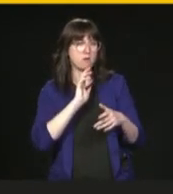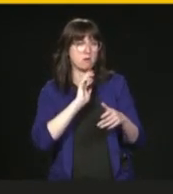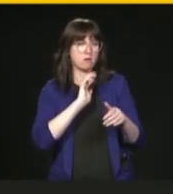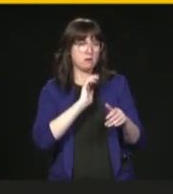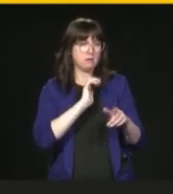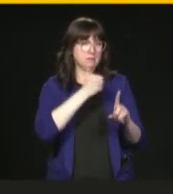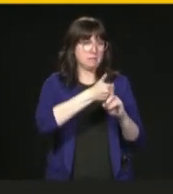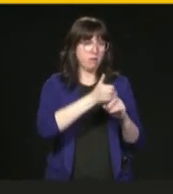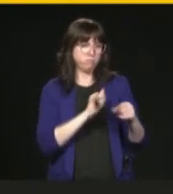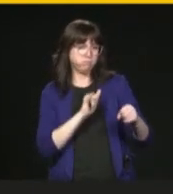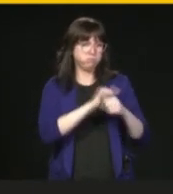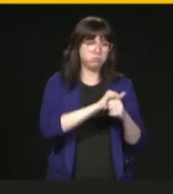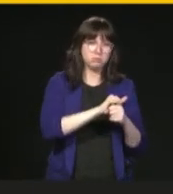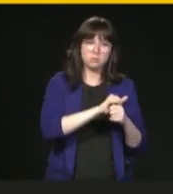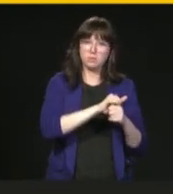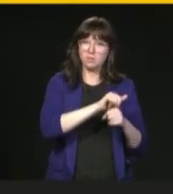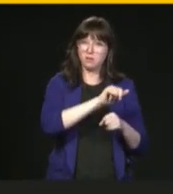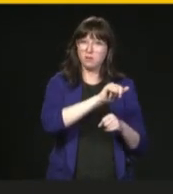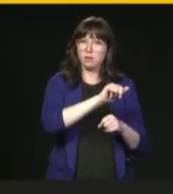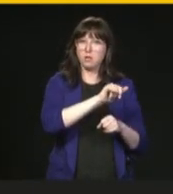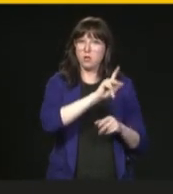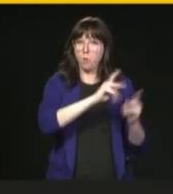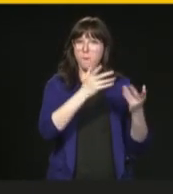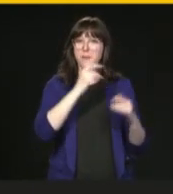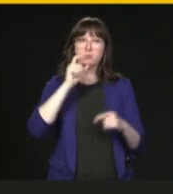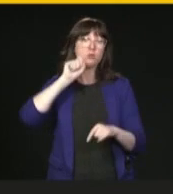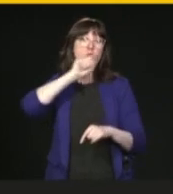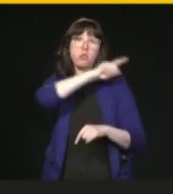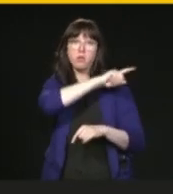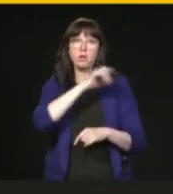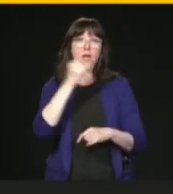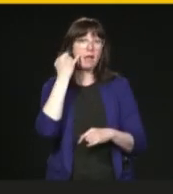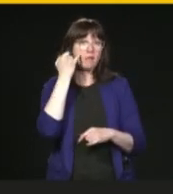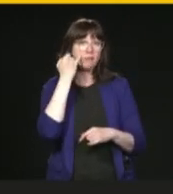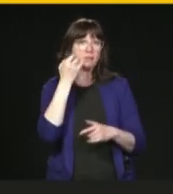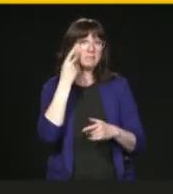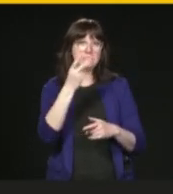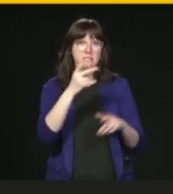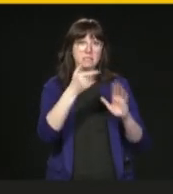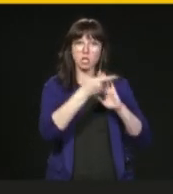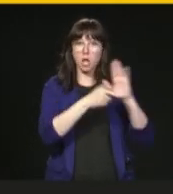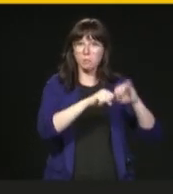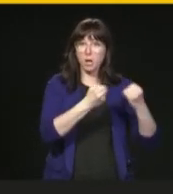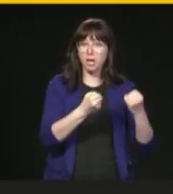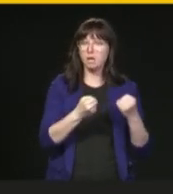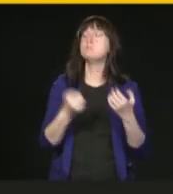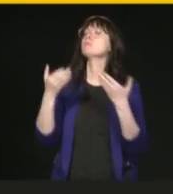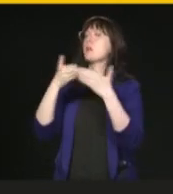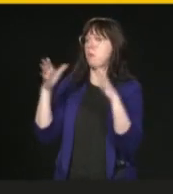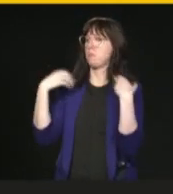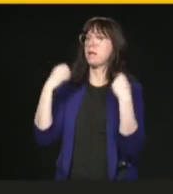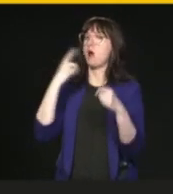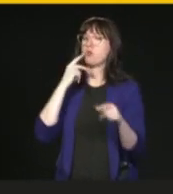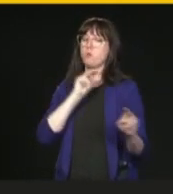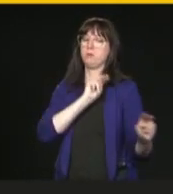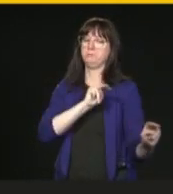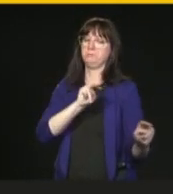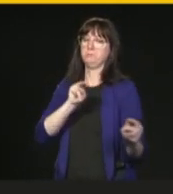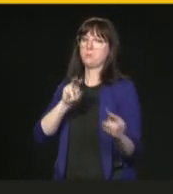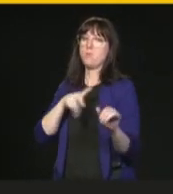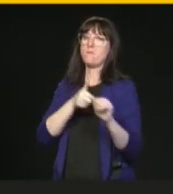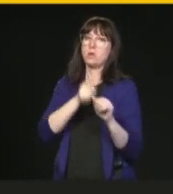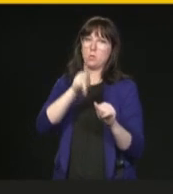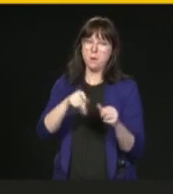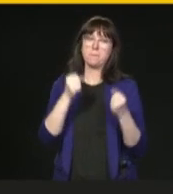Are you asking people to report if they see someone breaking the rules or the law? Public health will be following up in